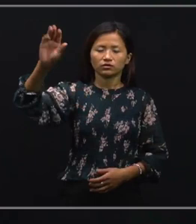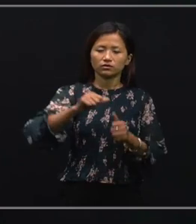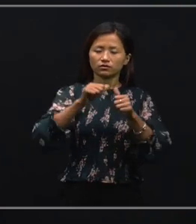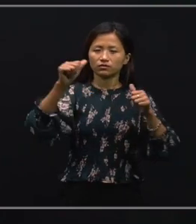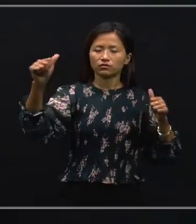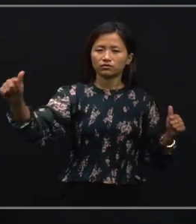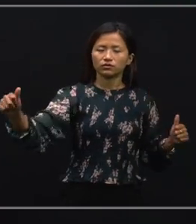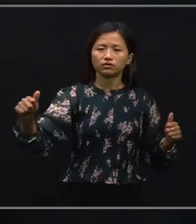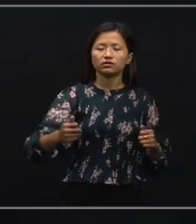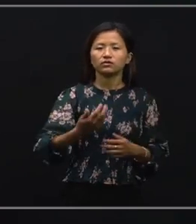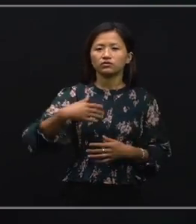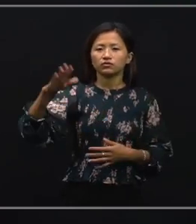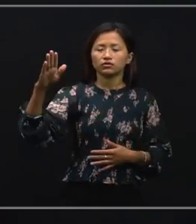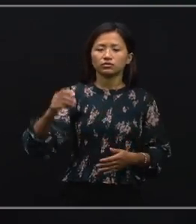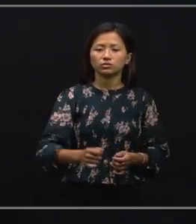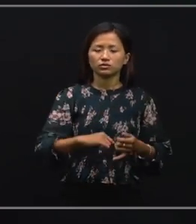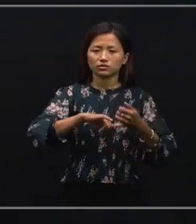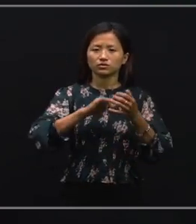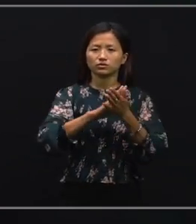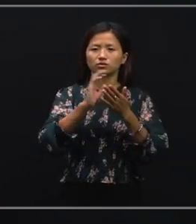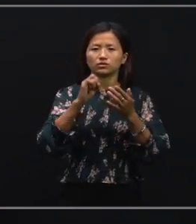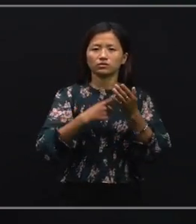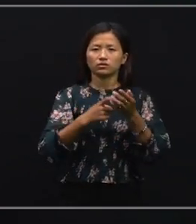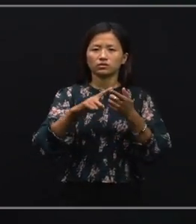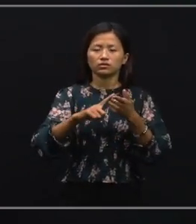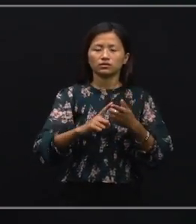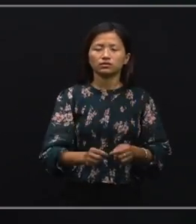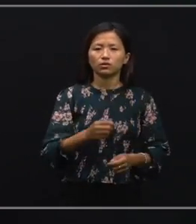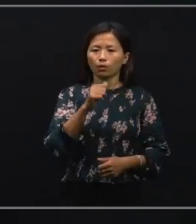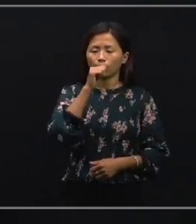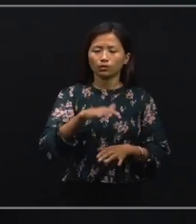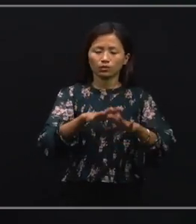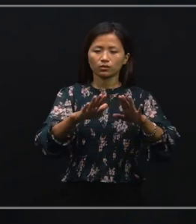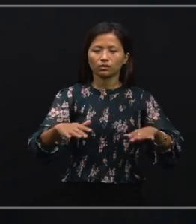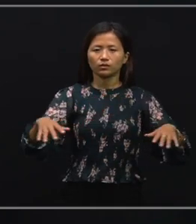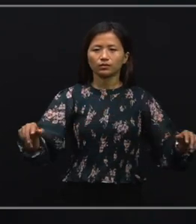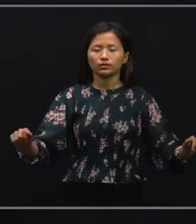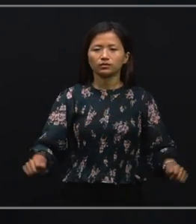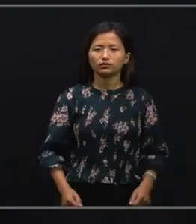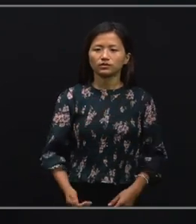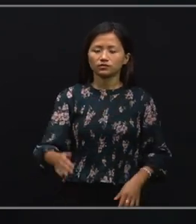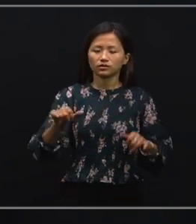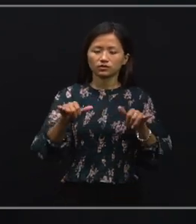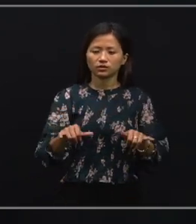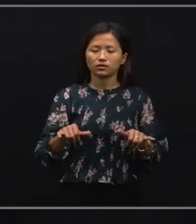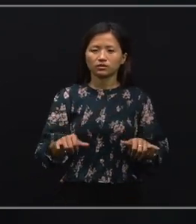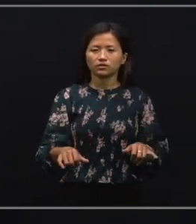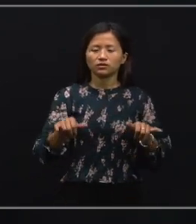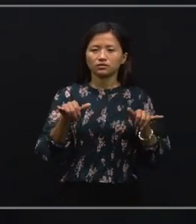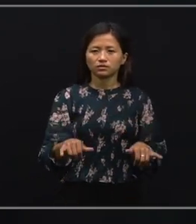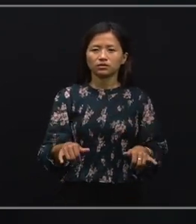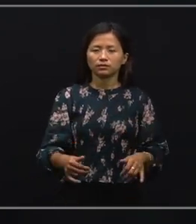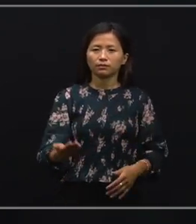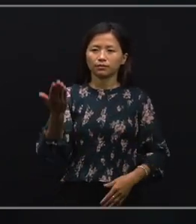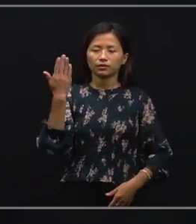from the shore, but the only option here is to get into the water and move on, because even if they stay back, they're